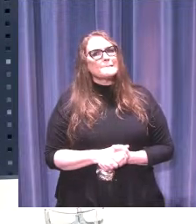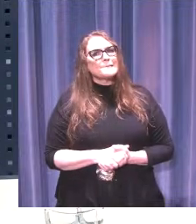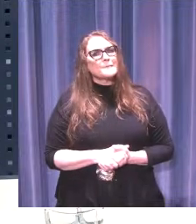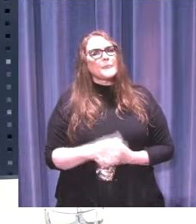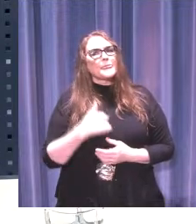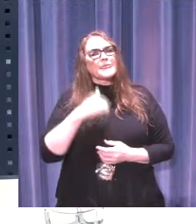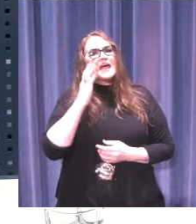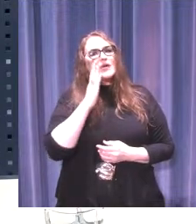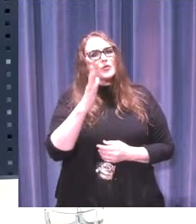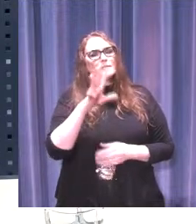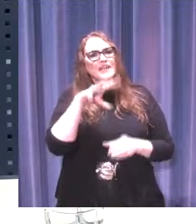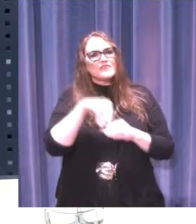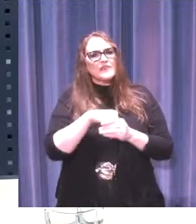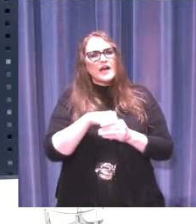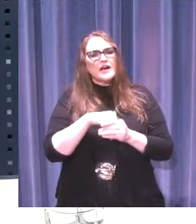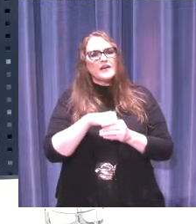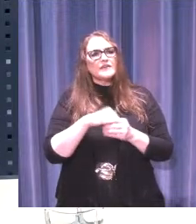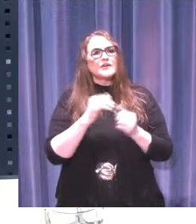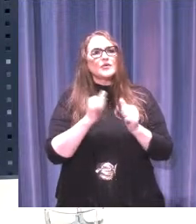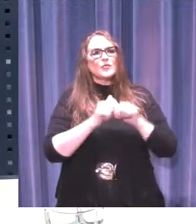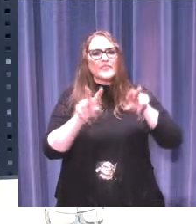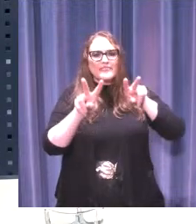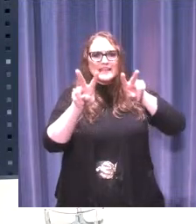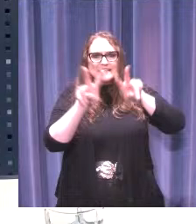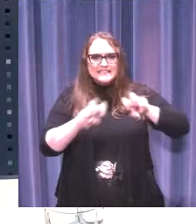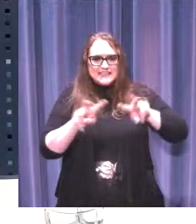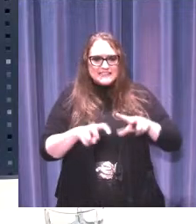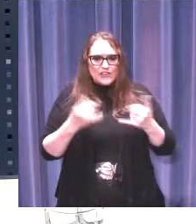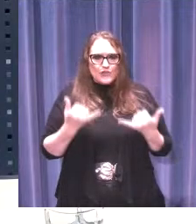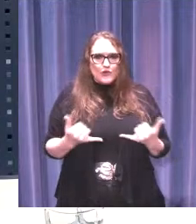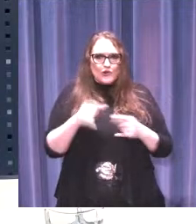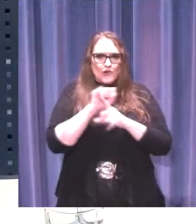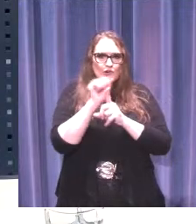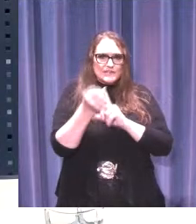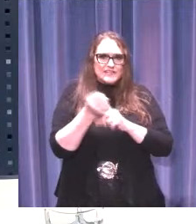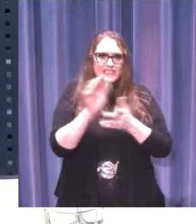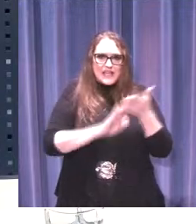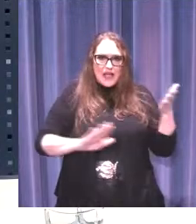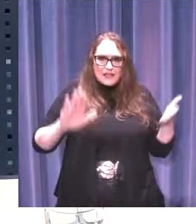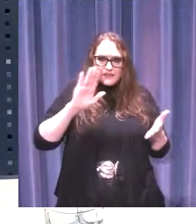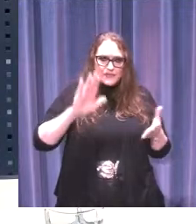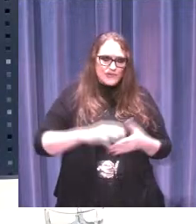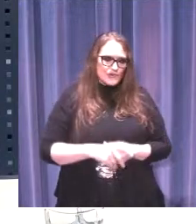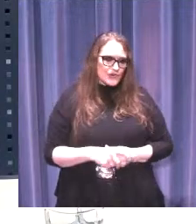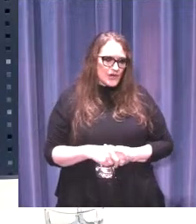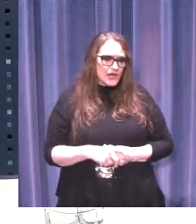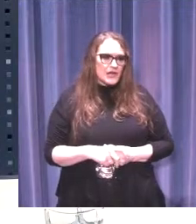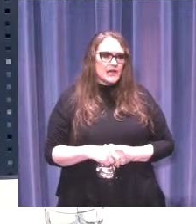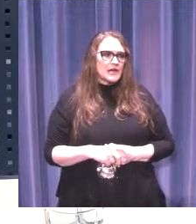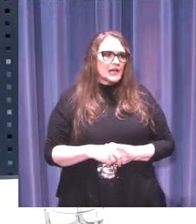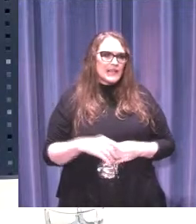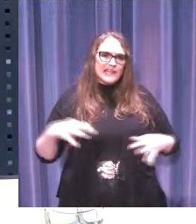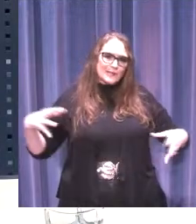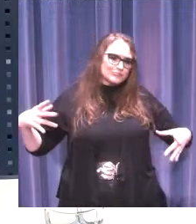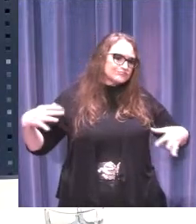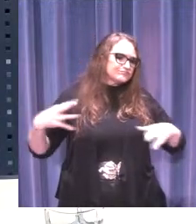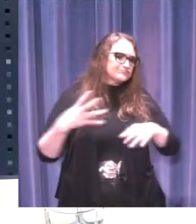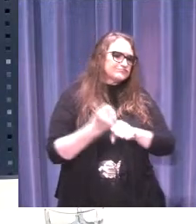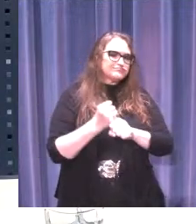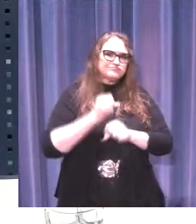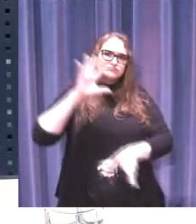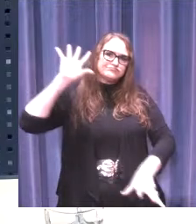I would be involved in assessing the current state of the college, a comprehensive review of